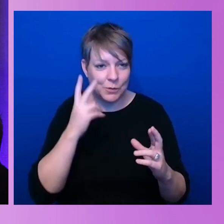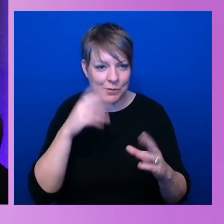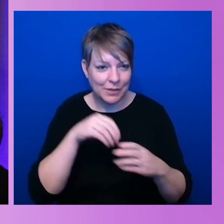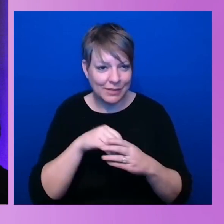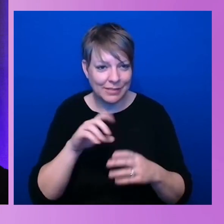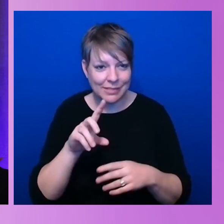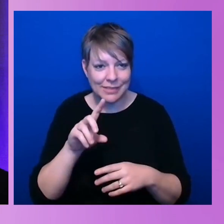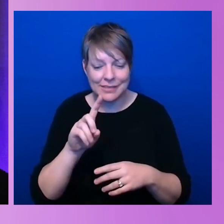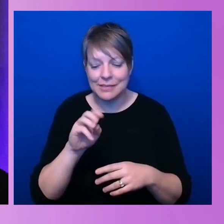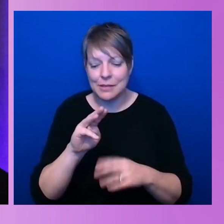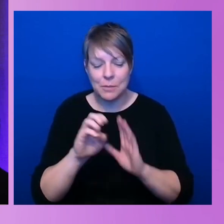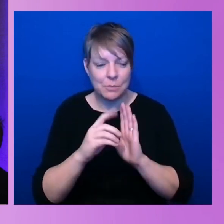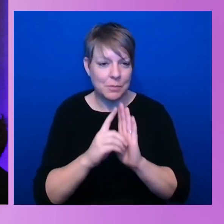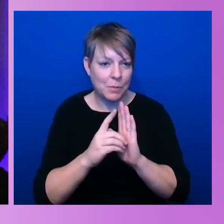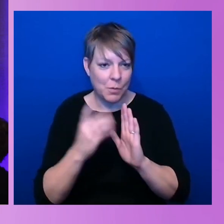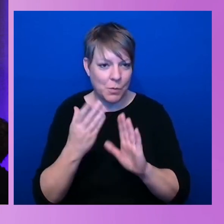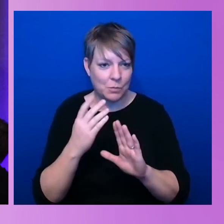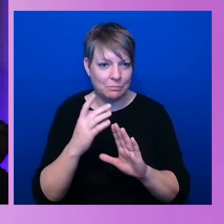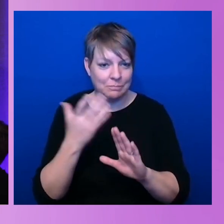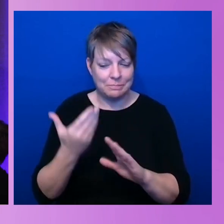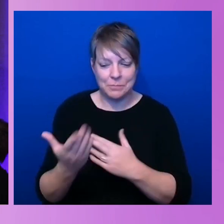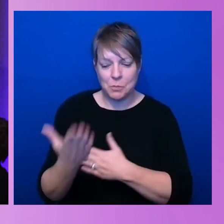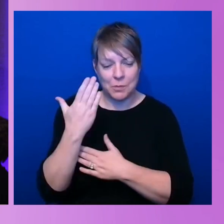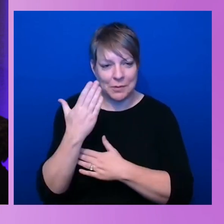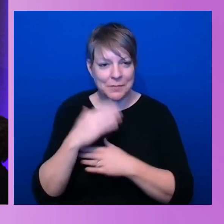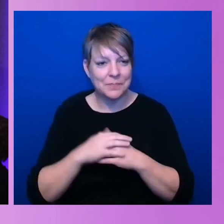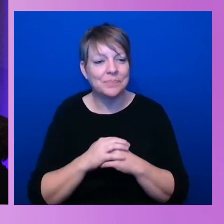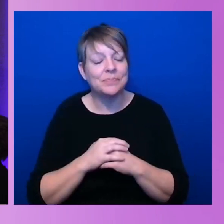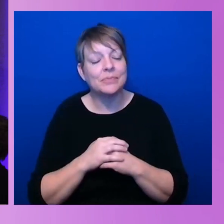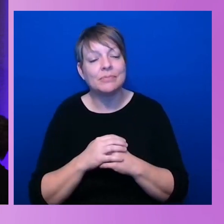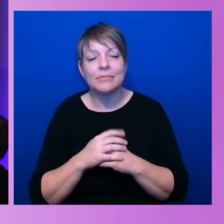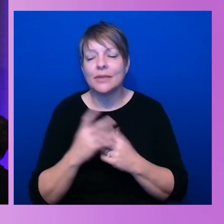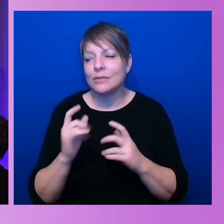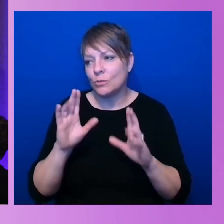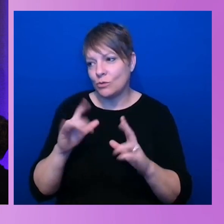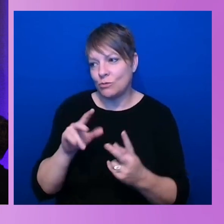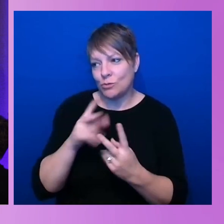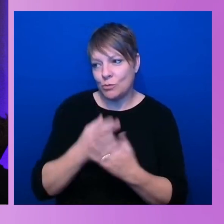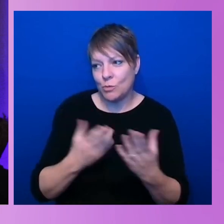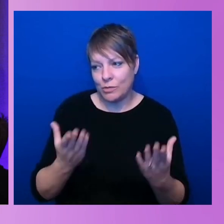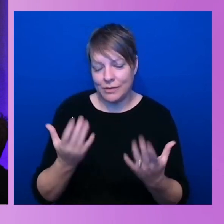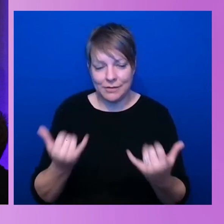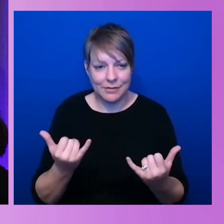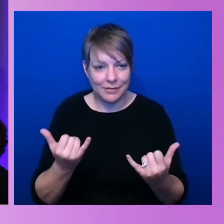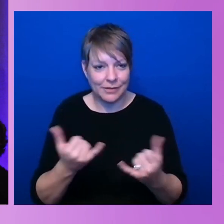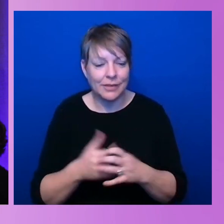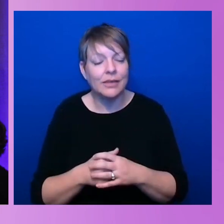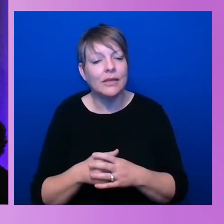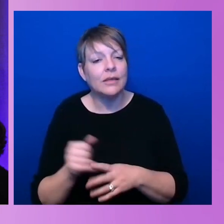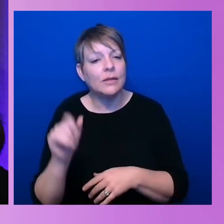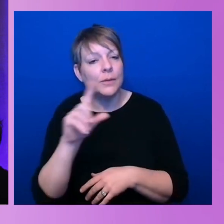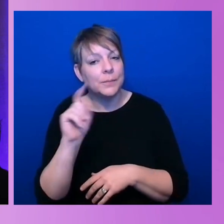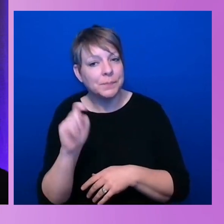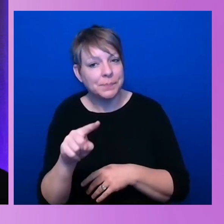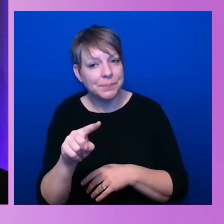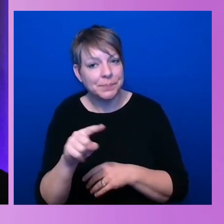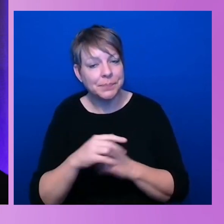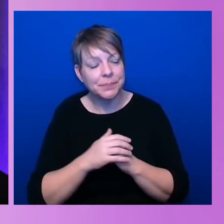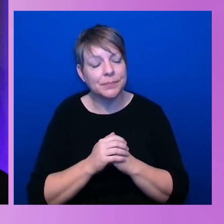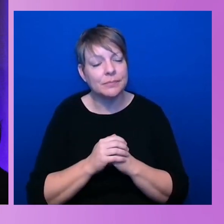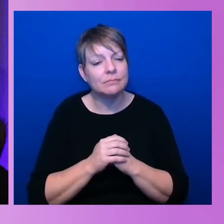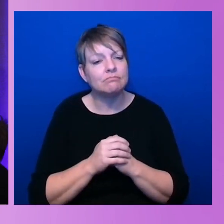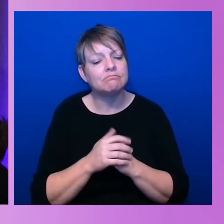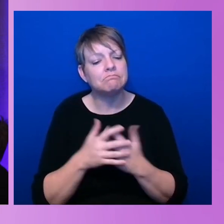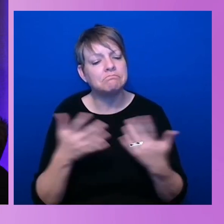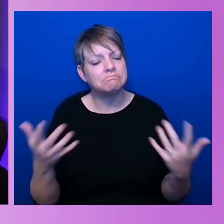today. Yeah. It's fantastic to have you both here. Yeah. So first question, tell us more in your own words